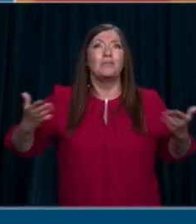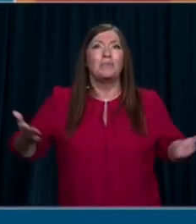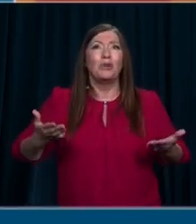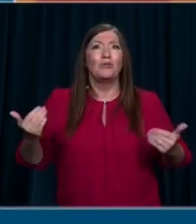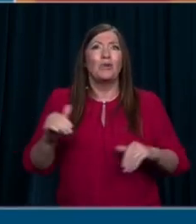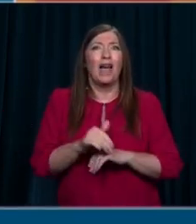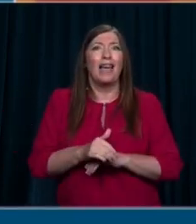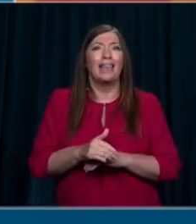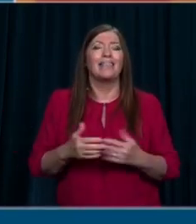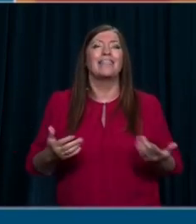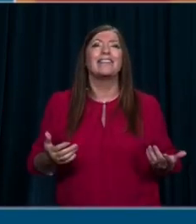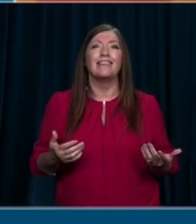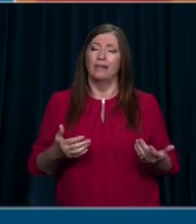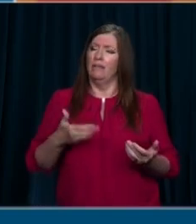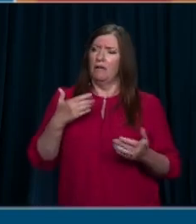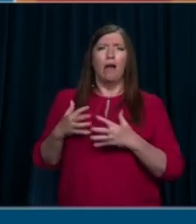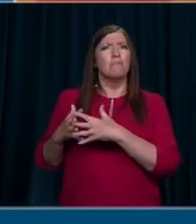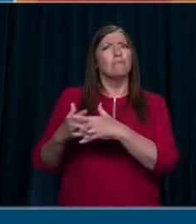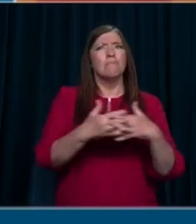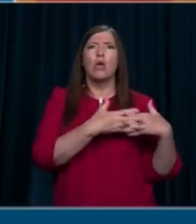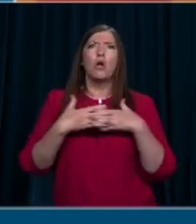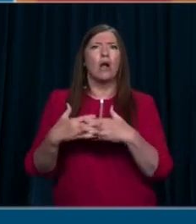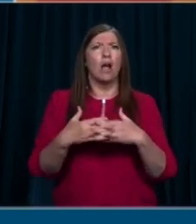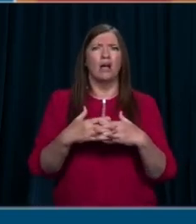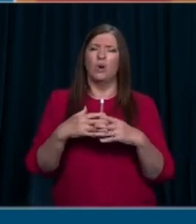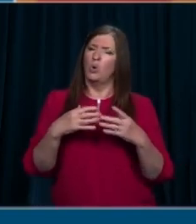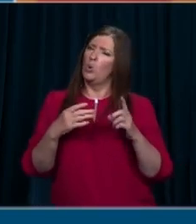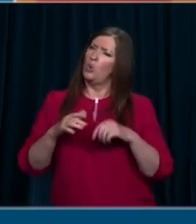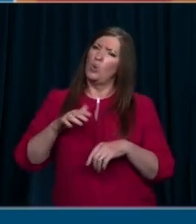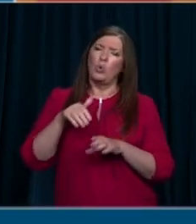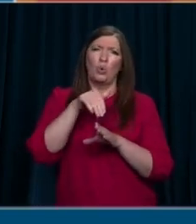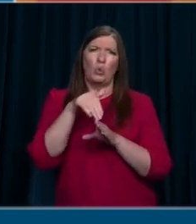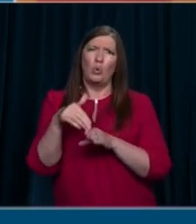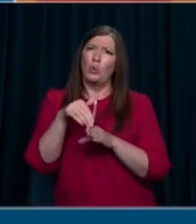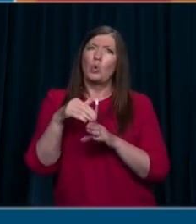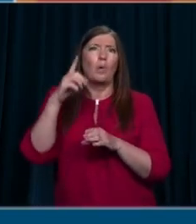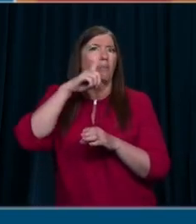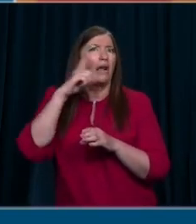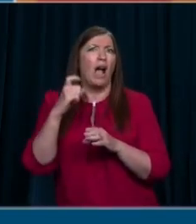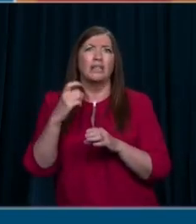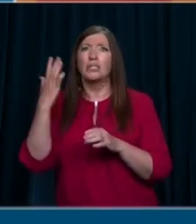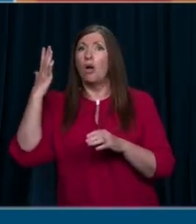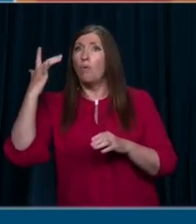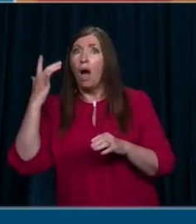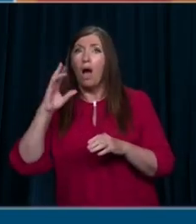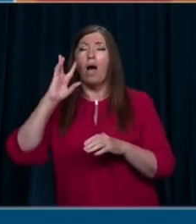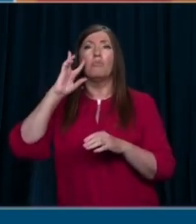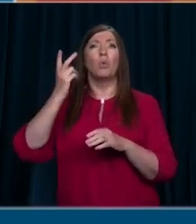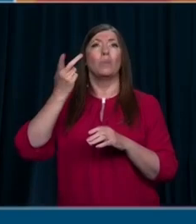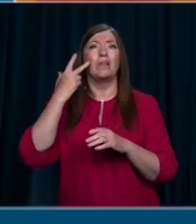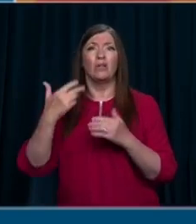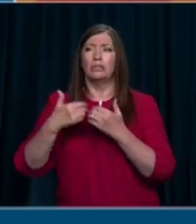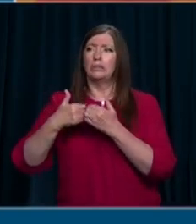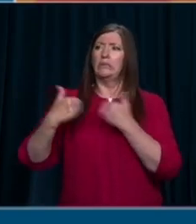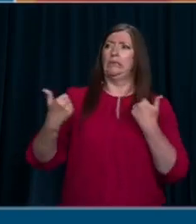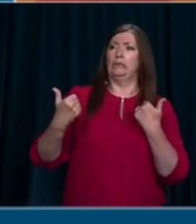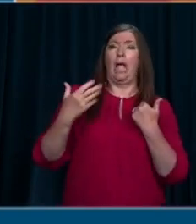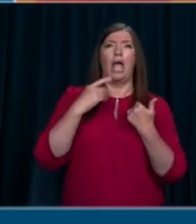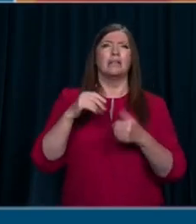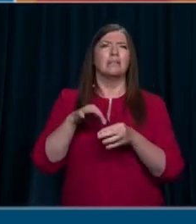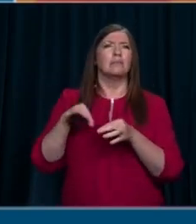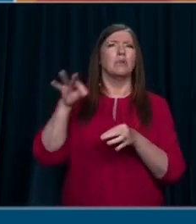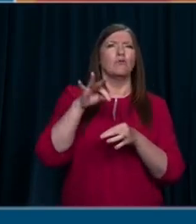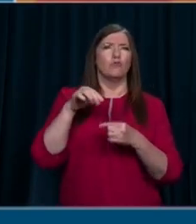tonight. America is at a crossroads. Not only because of political division, but because of a spiritual